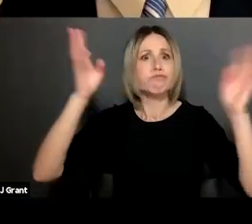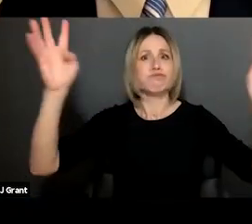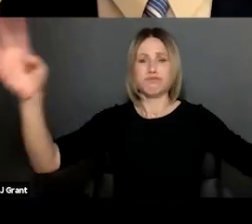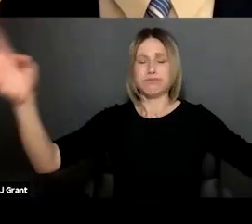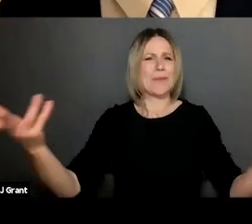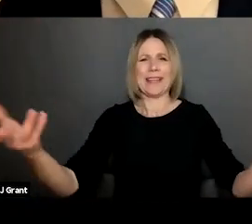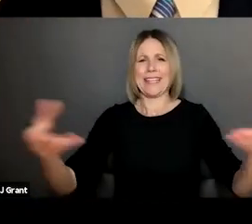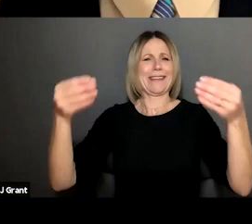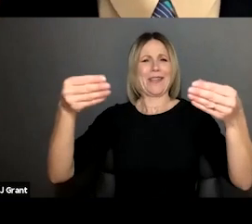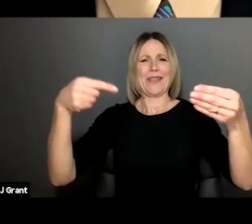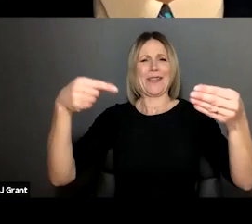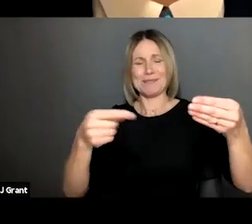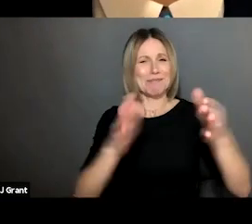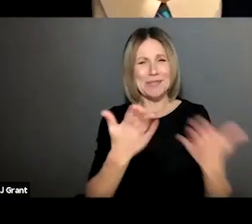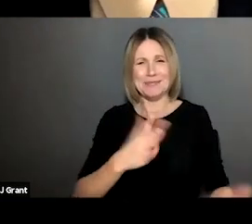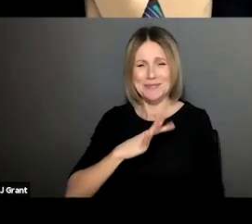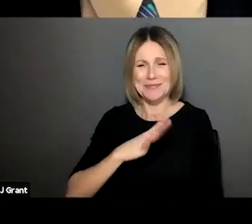You gotta get it.